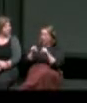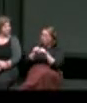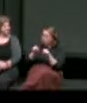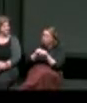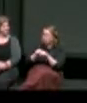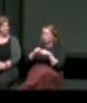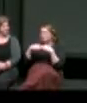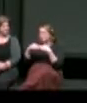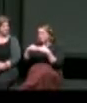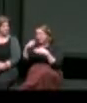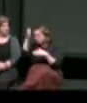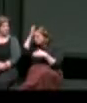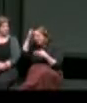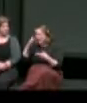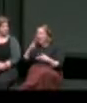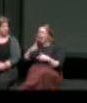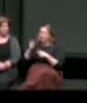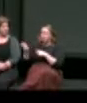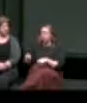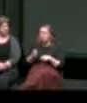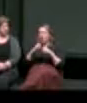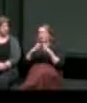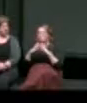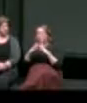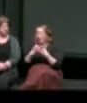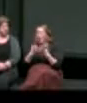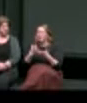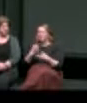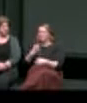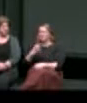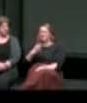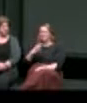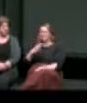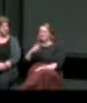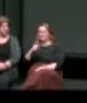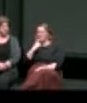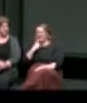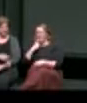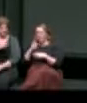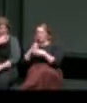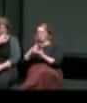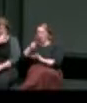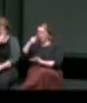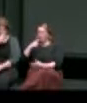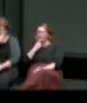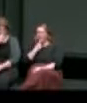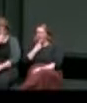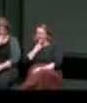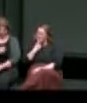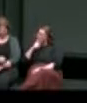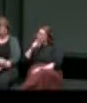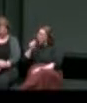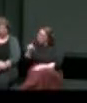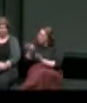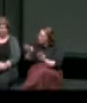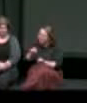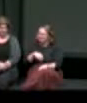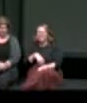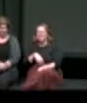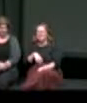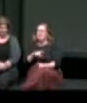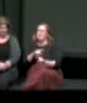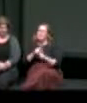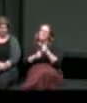plastic trash, golf balls, and pieces of bottle glass, then yes. Most of what we're finding are things that we would